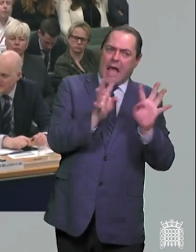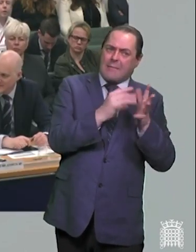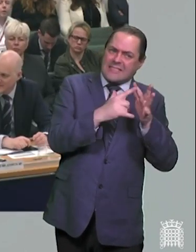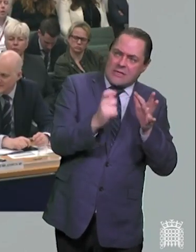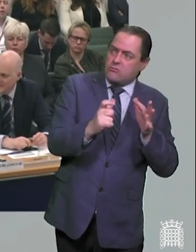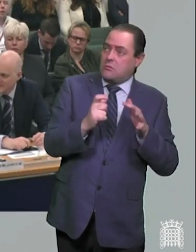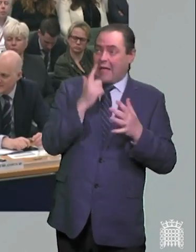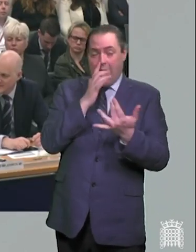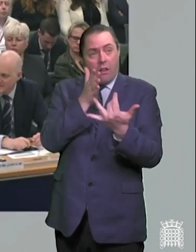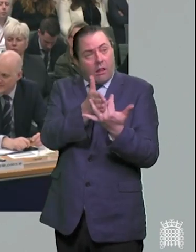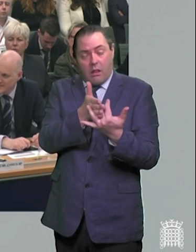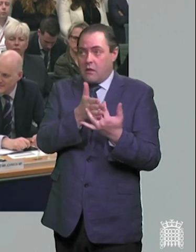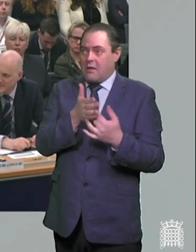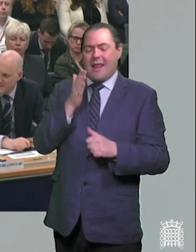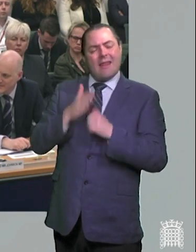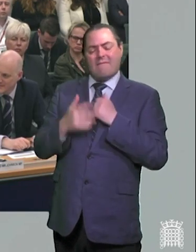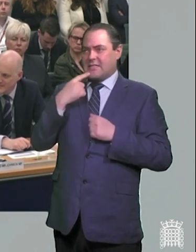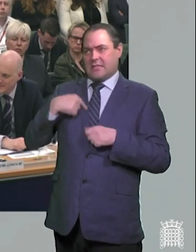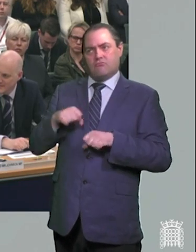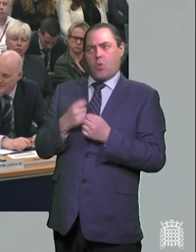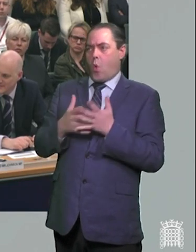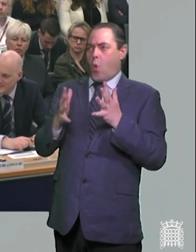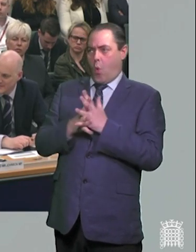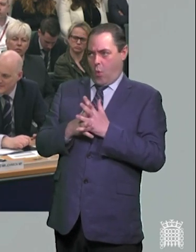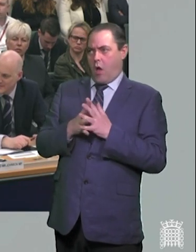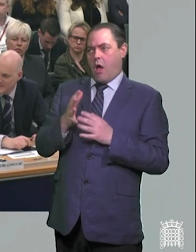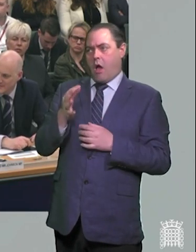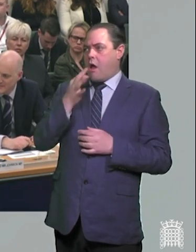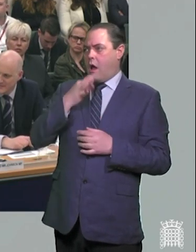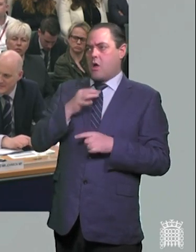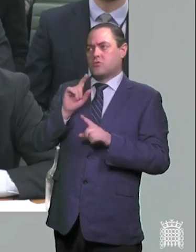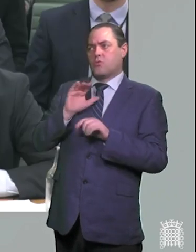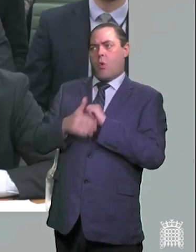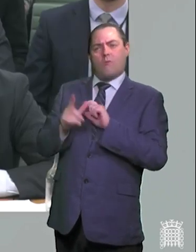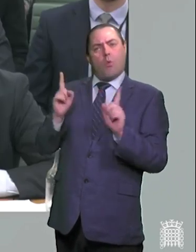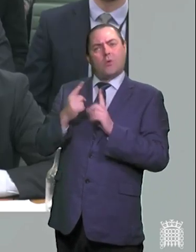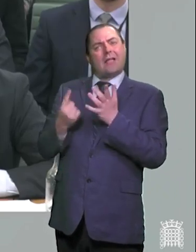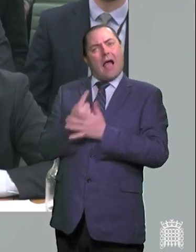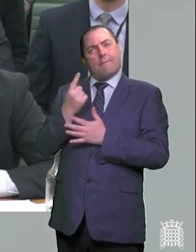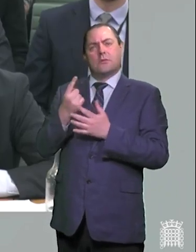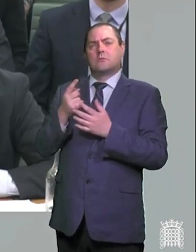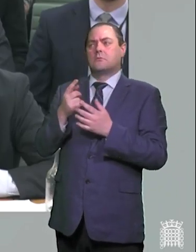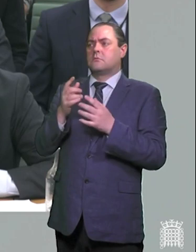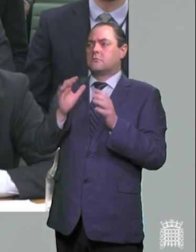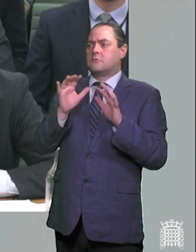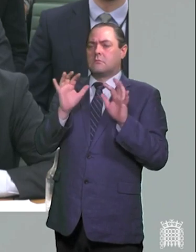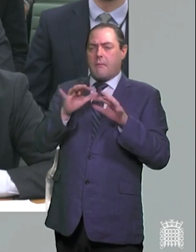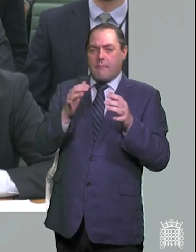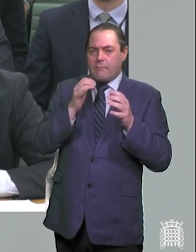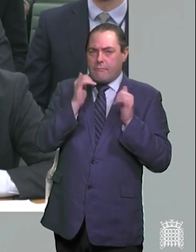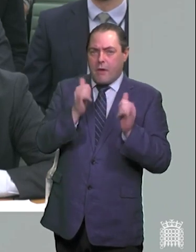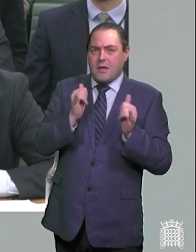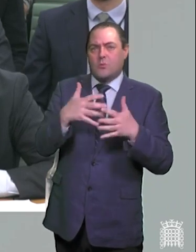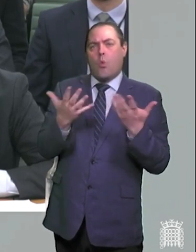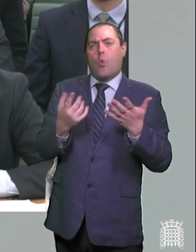10 seconds? Yes. I wasn't accused of law breaking. I was asked to say what had gone on at a party or an event but if I was